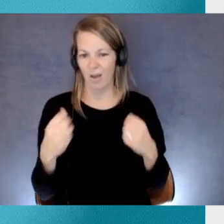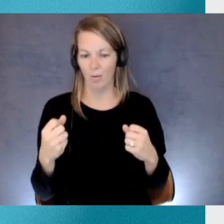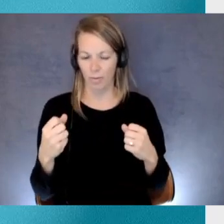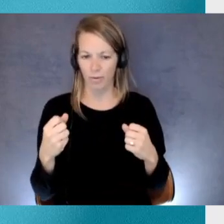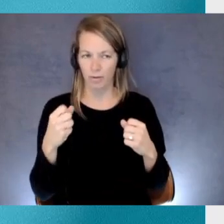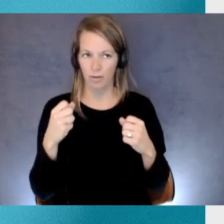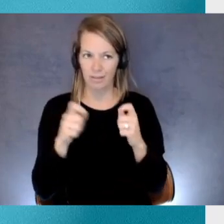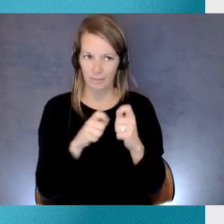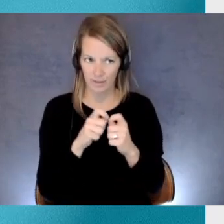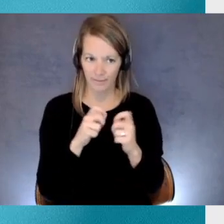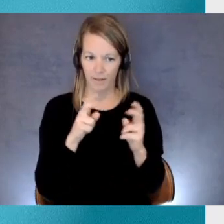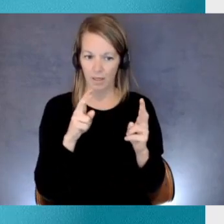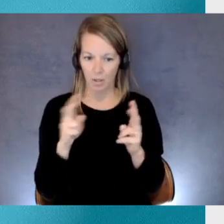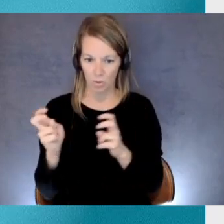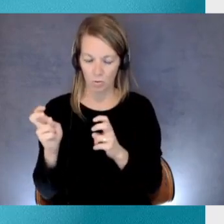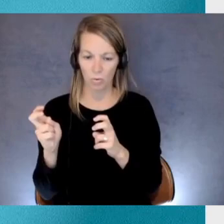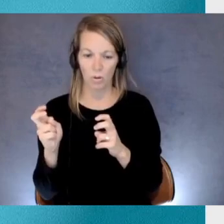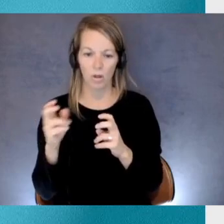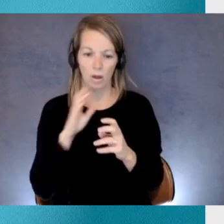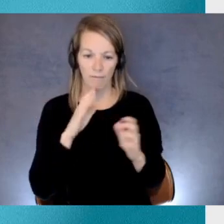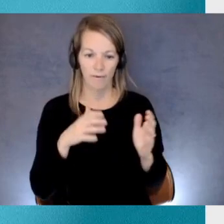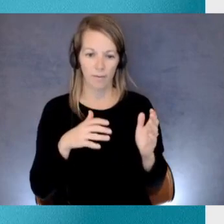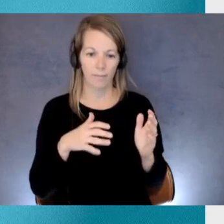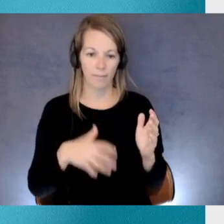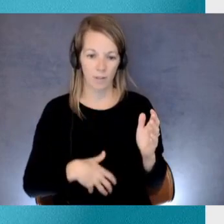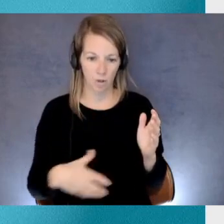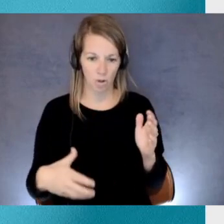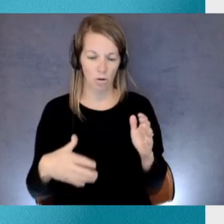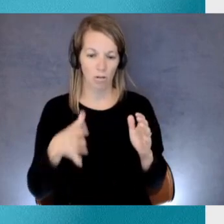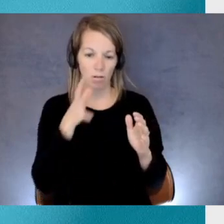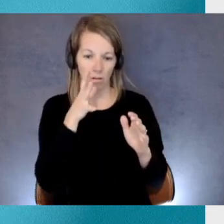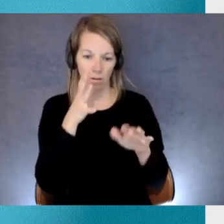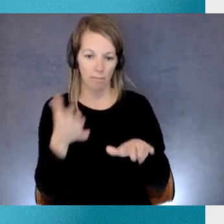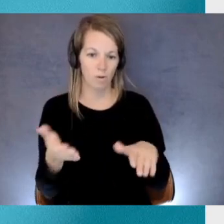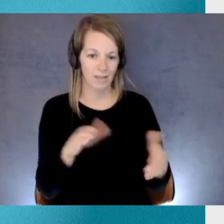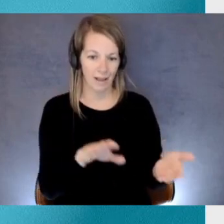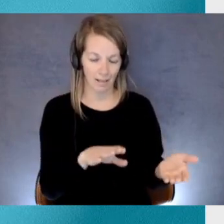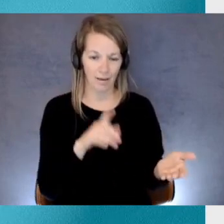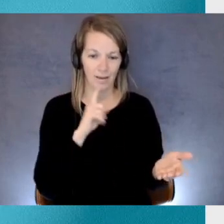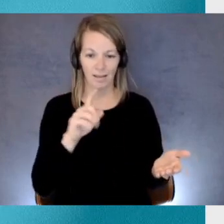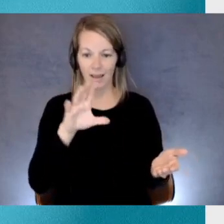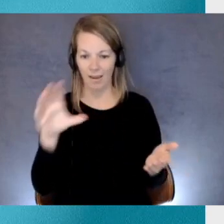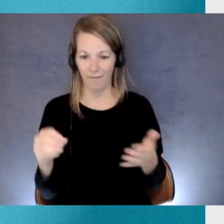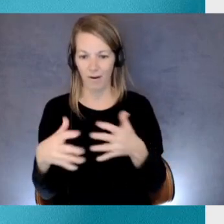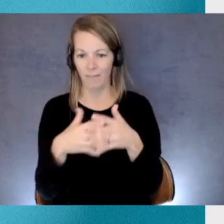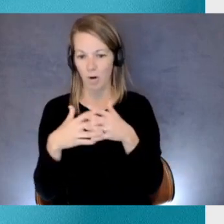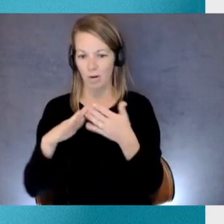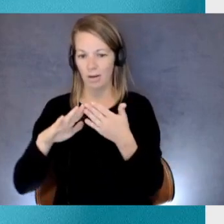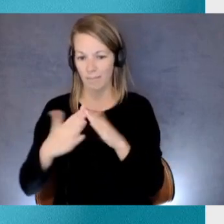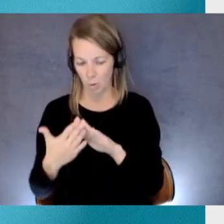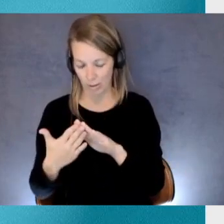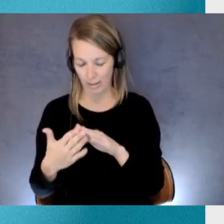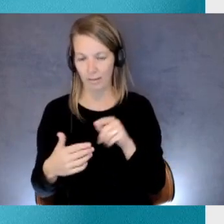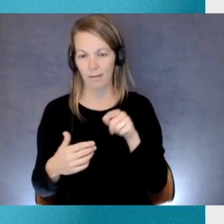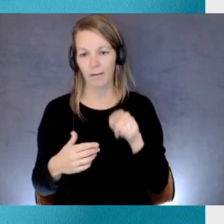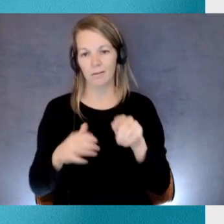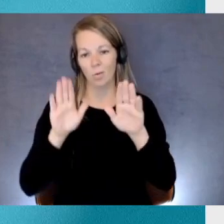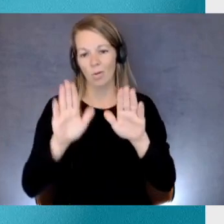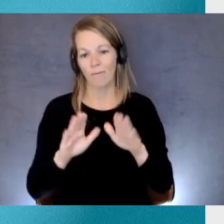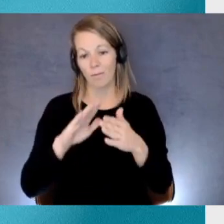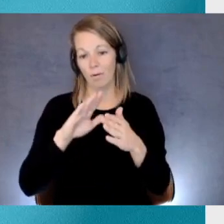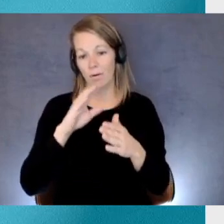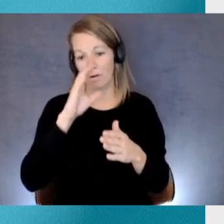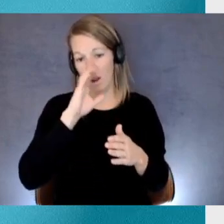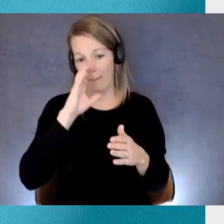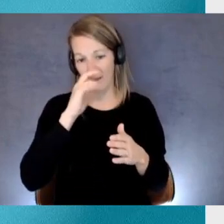issue of maternal mortality in the African American community. And so this is a wonderful comic that again pairs